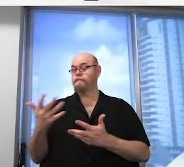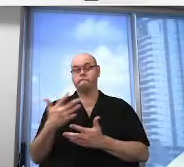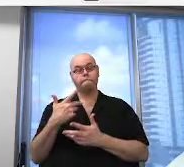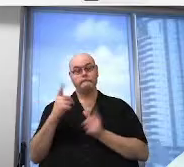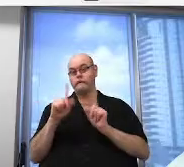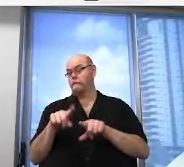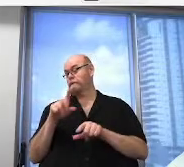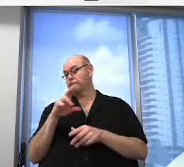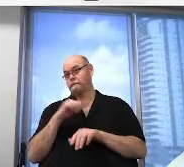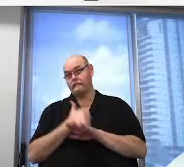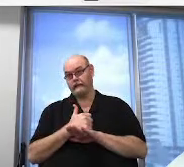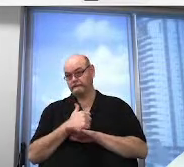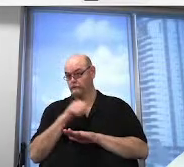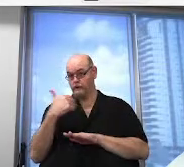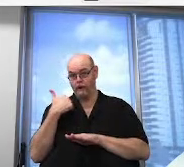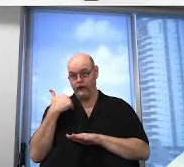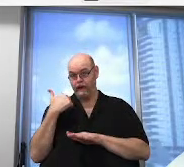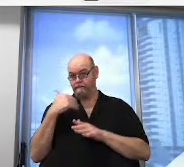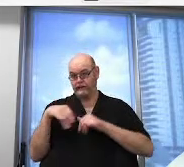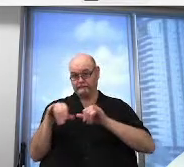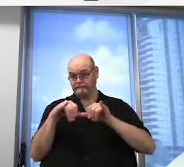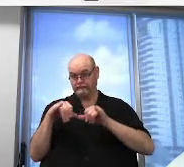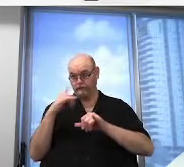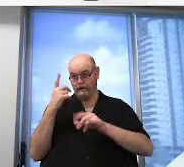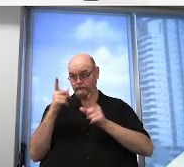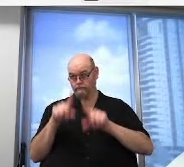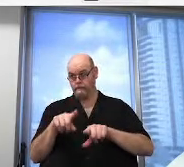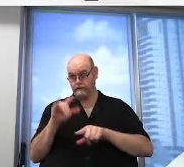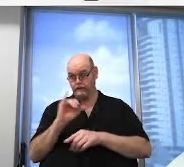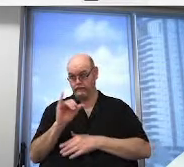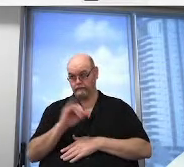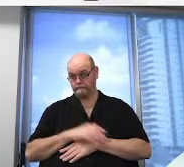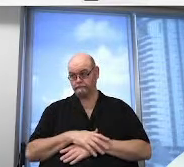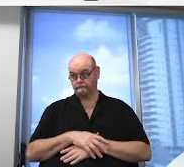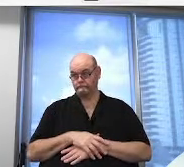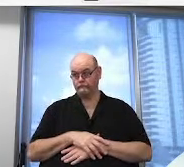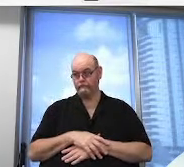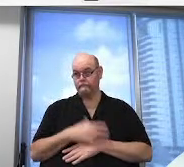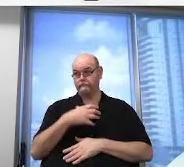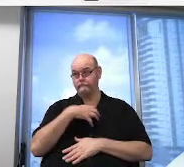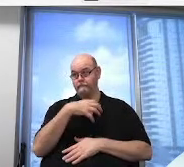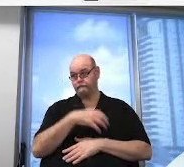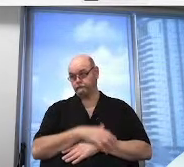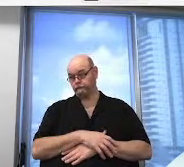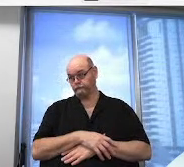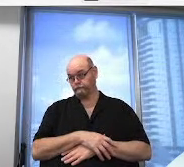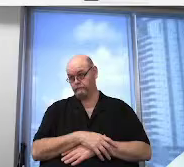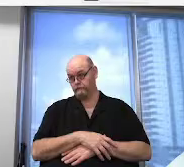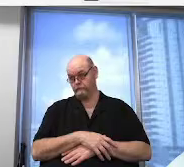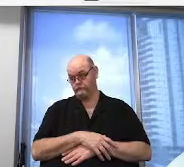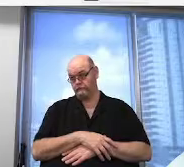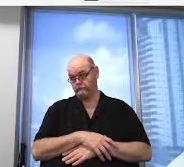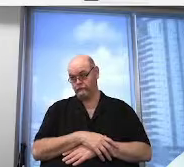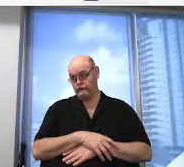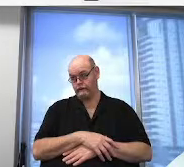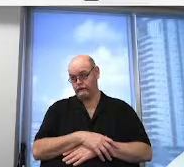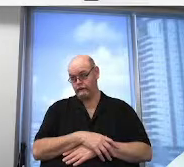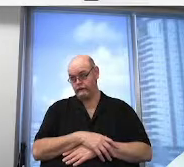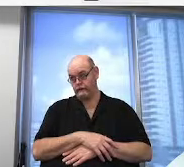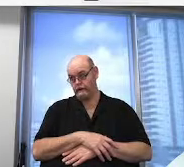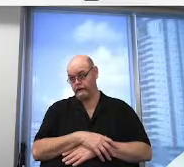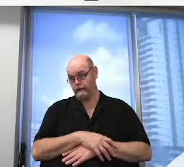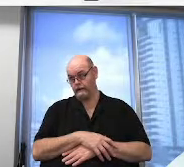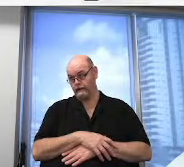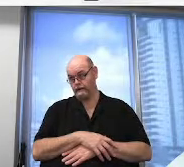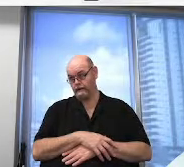any agreements in place yet. Right, no agreements in place, and you don't have a standardized agreement yet either. Is that correct? That's correct. We're very close on it. I'm sorry,